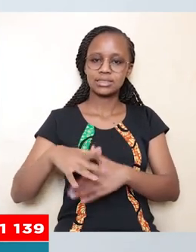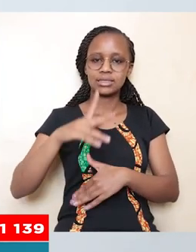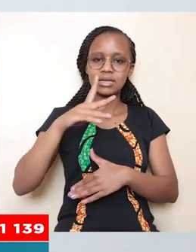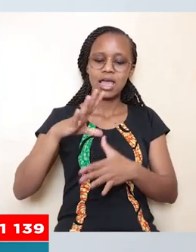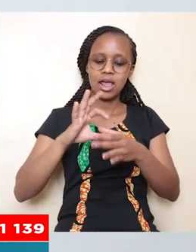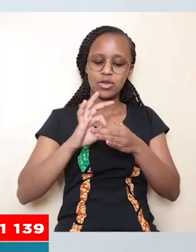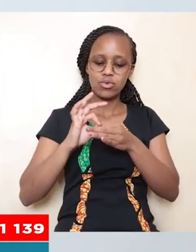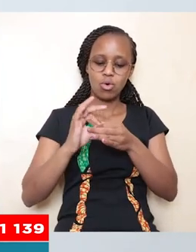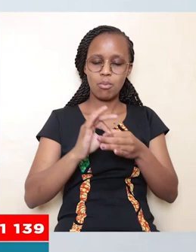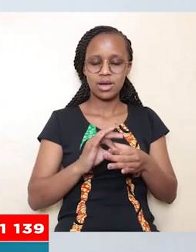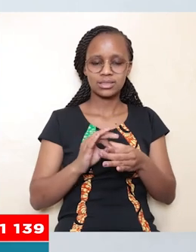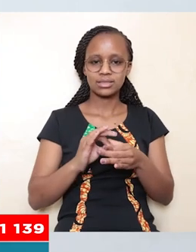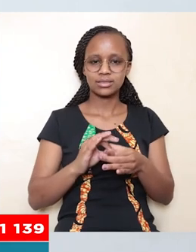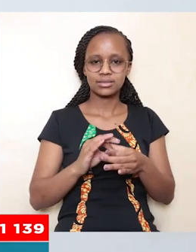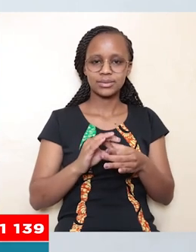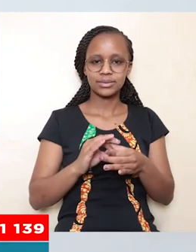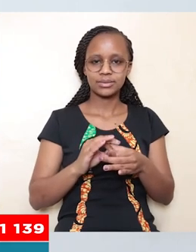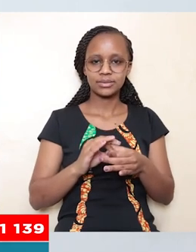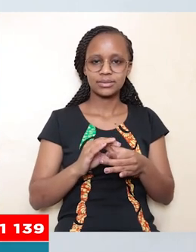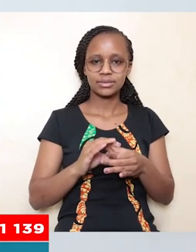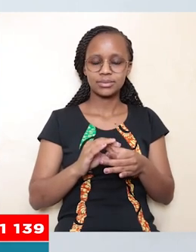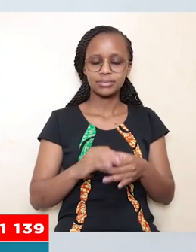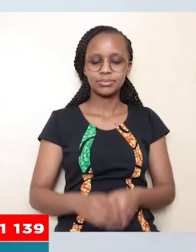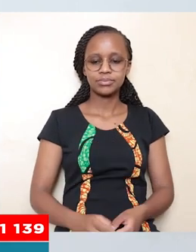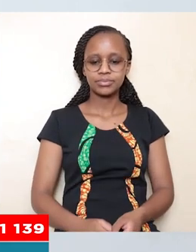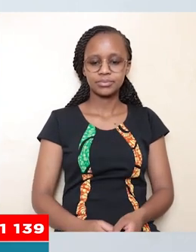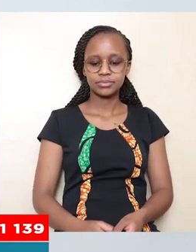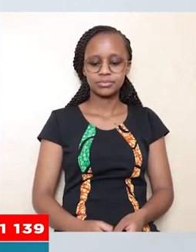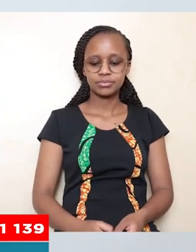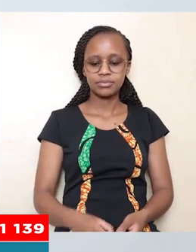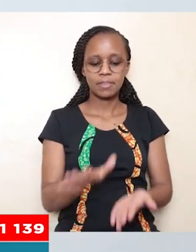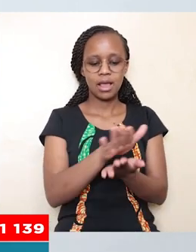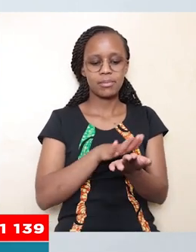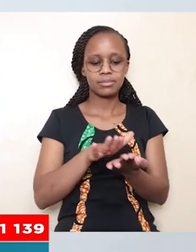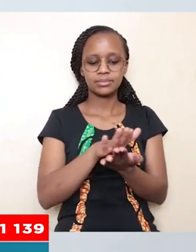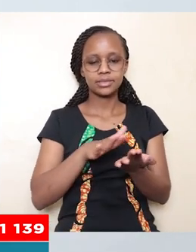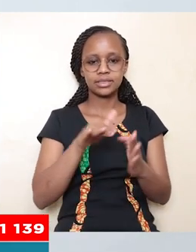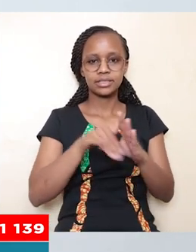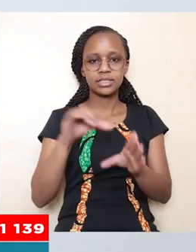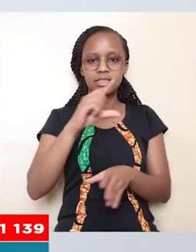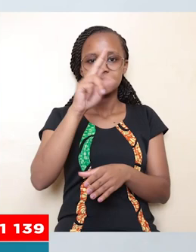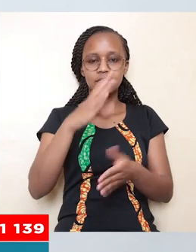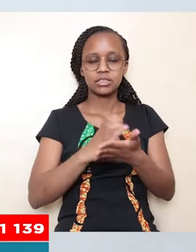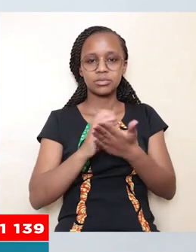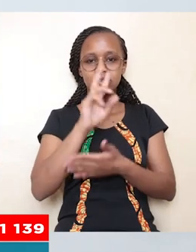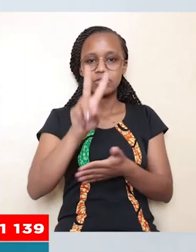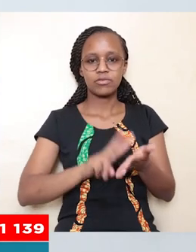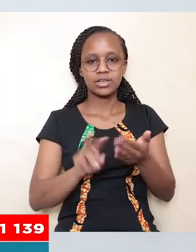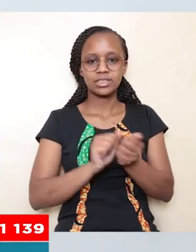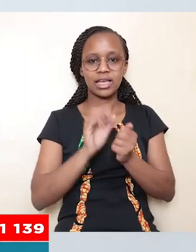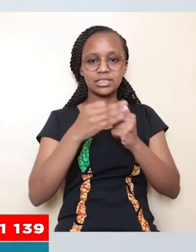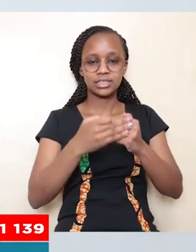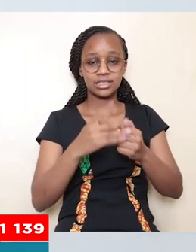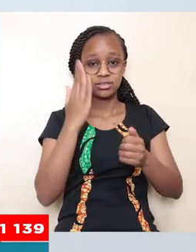companionship. Partnership and companionship. This is, of course, based in Genesis 2:18. Did you